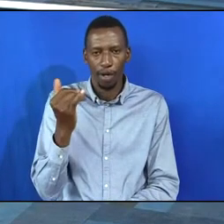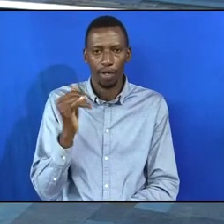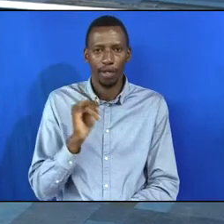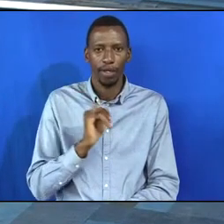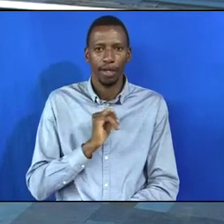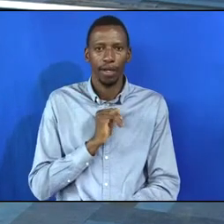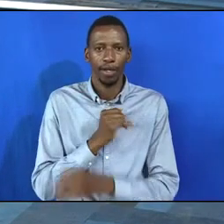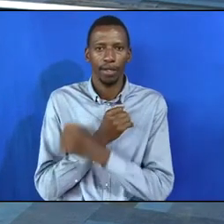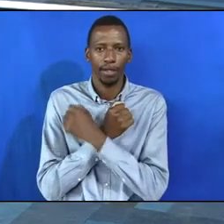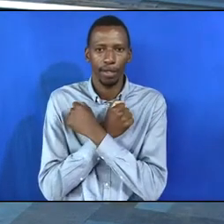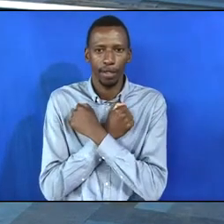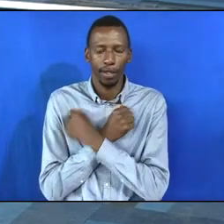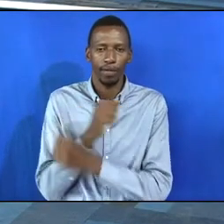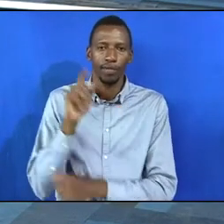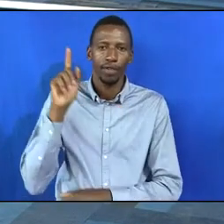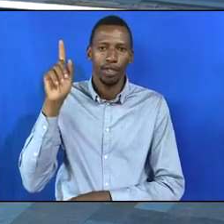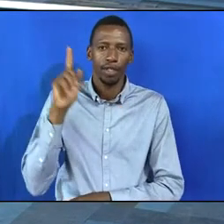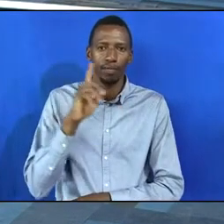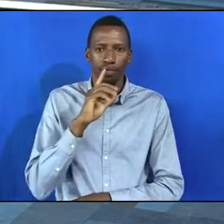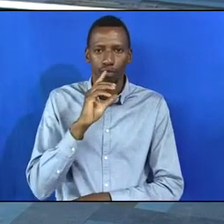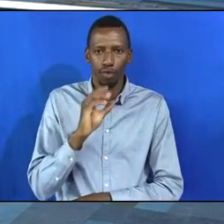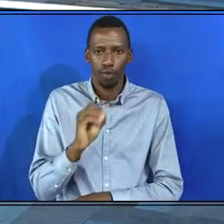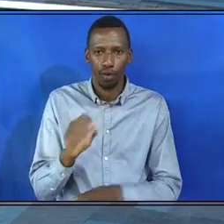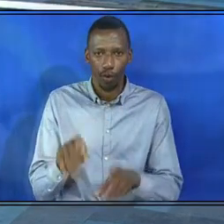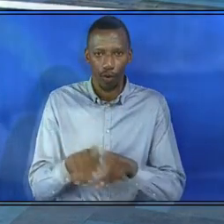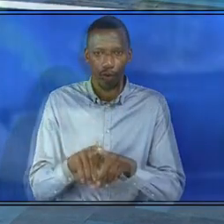why I love him so.